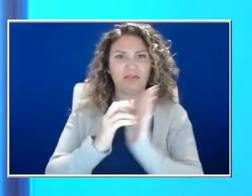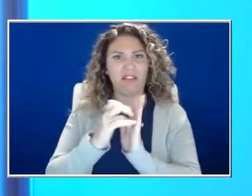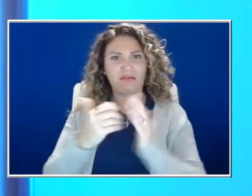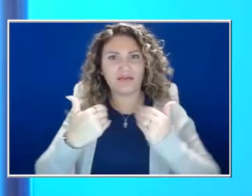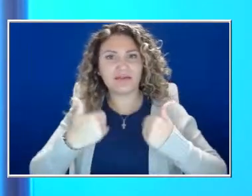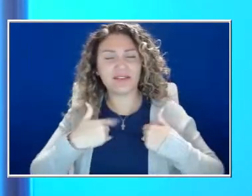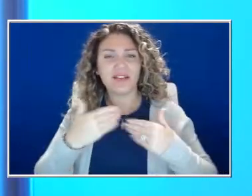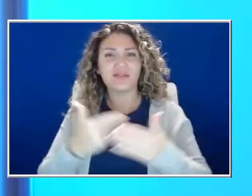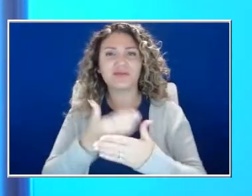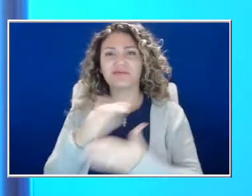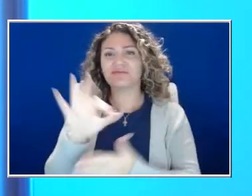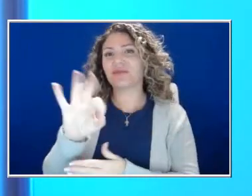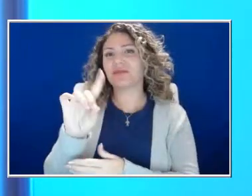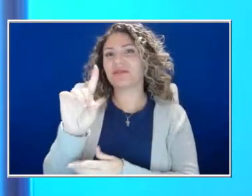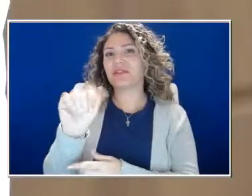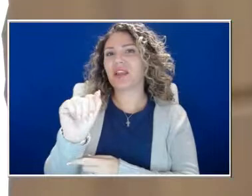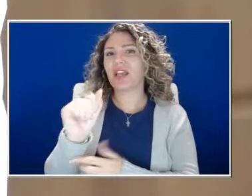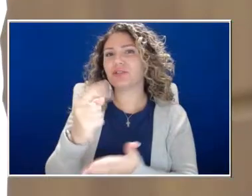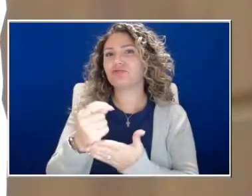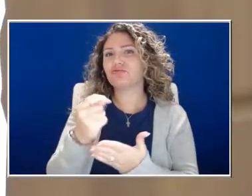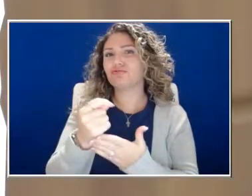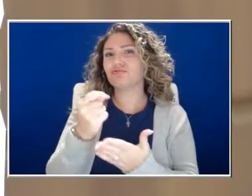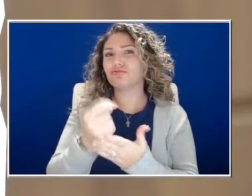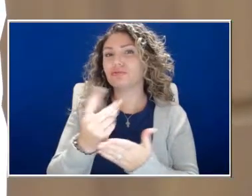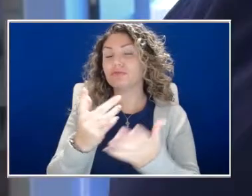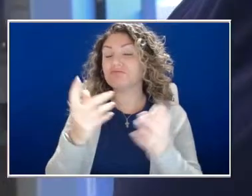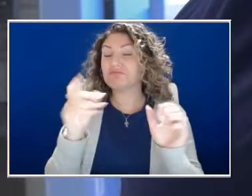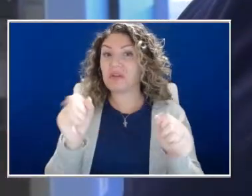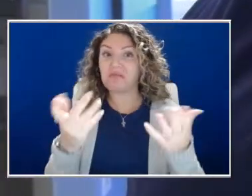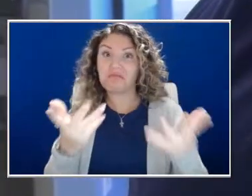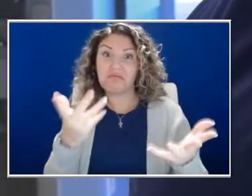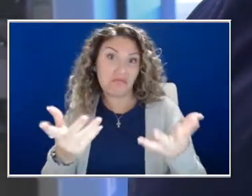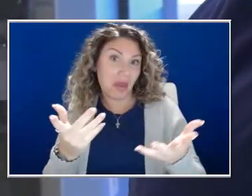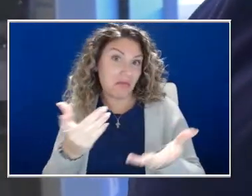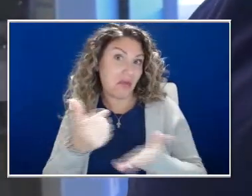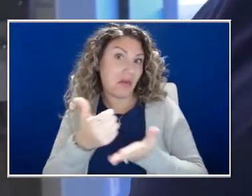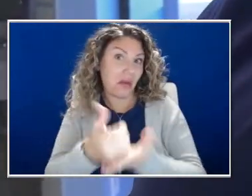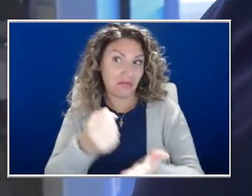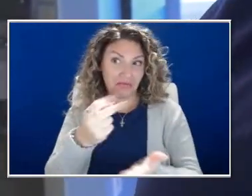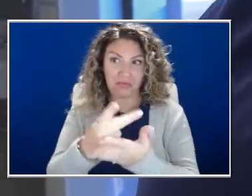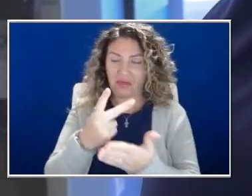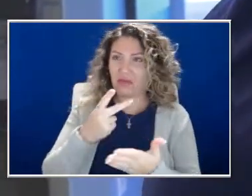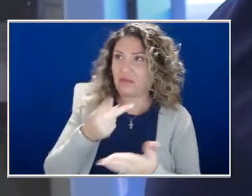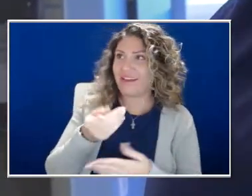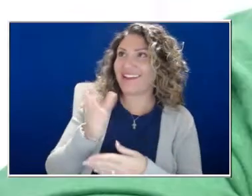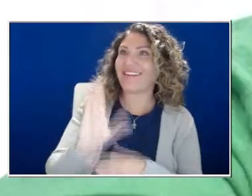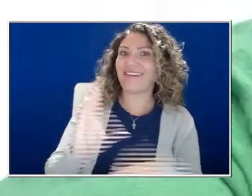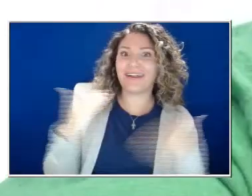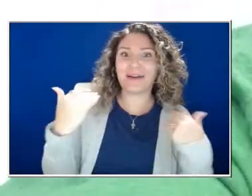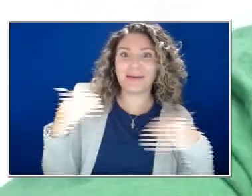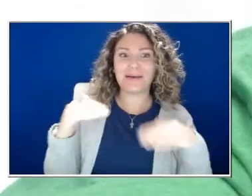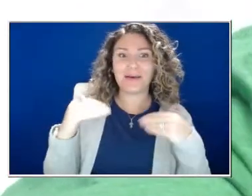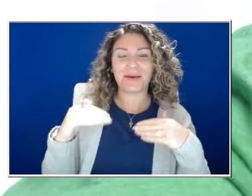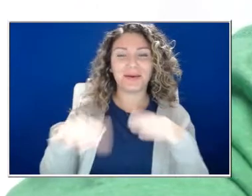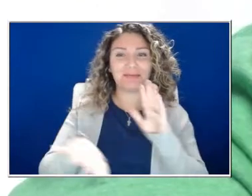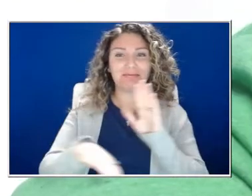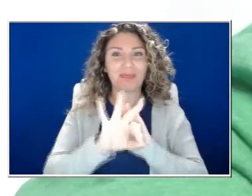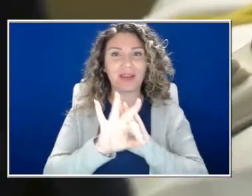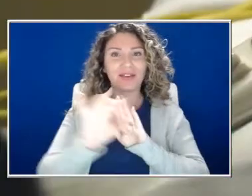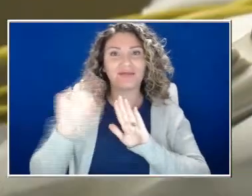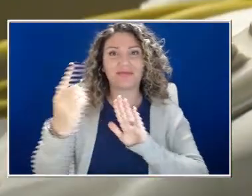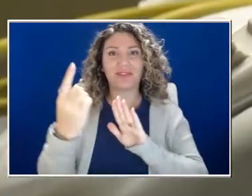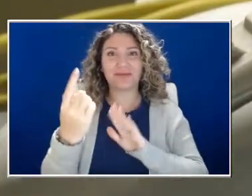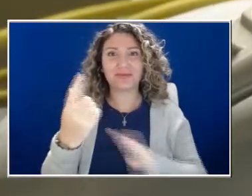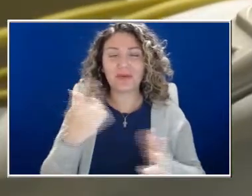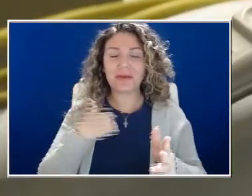FDA-approved treatment might be able to help. Oh my gosh, to be picked to be the very first one. I am so